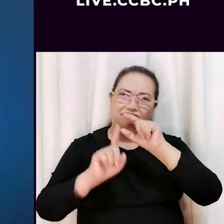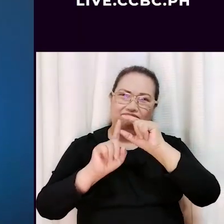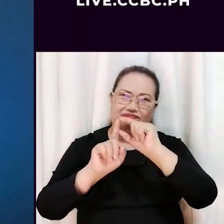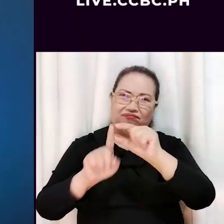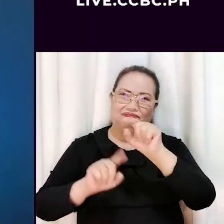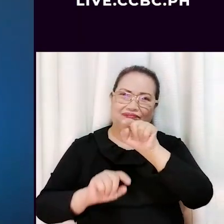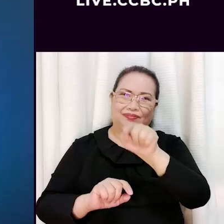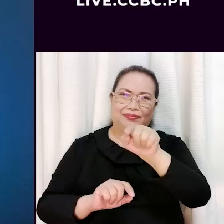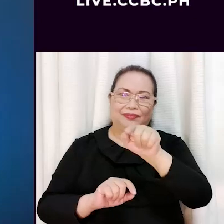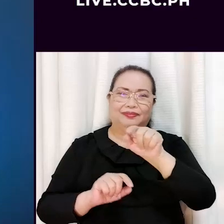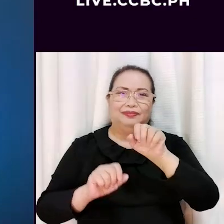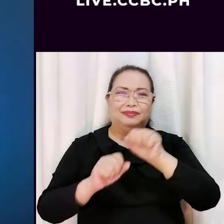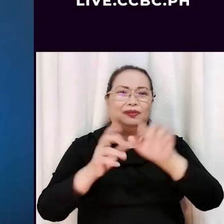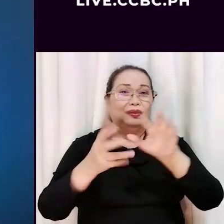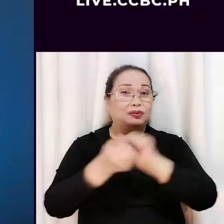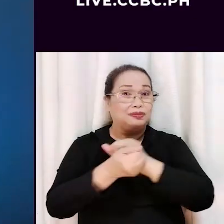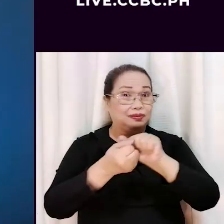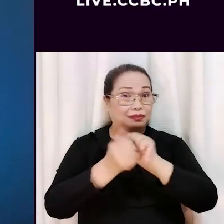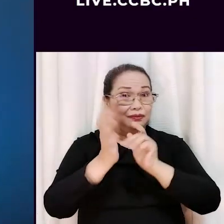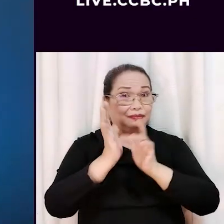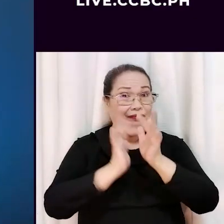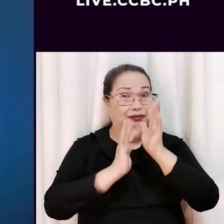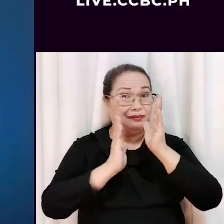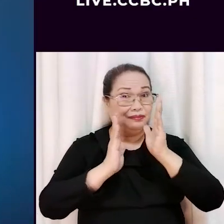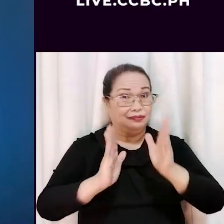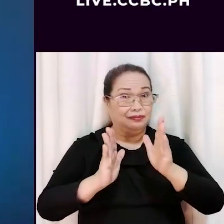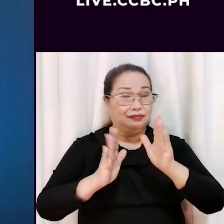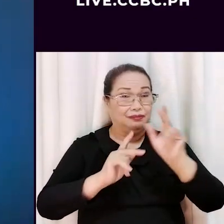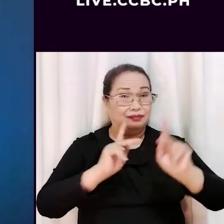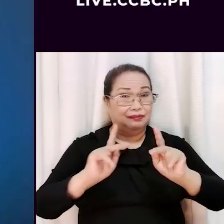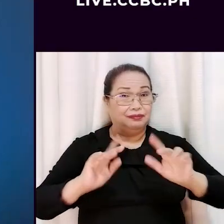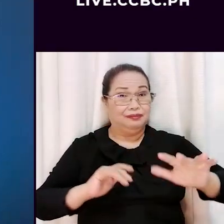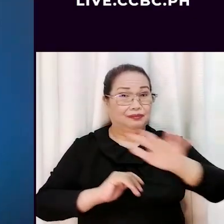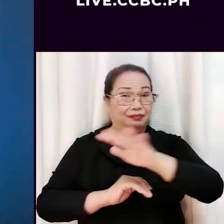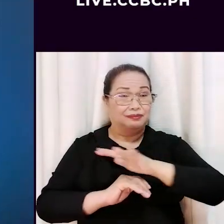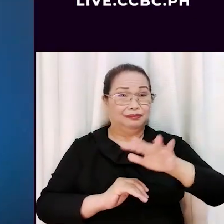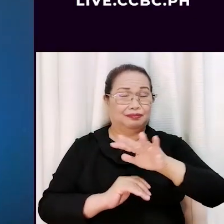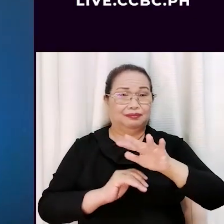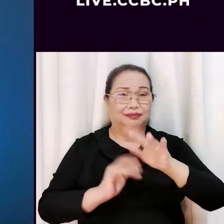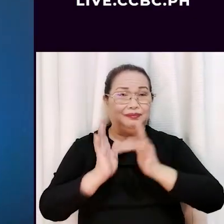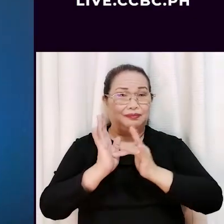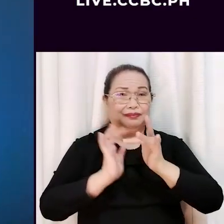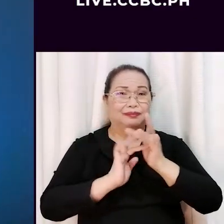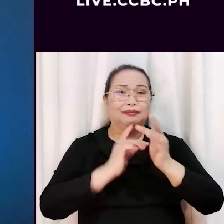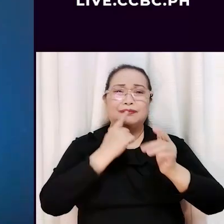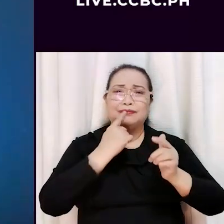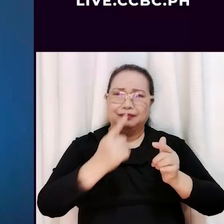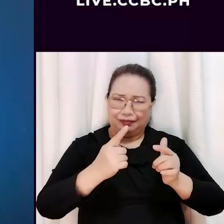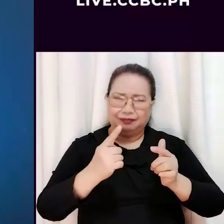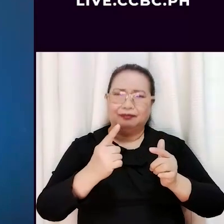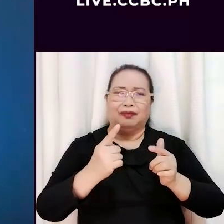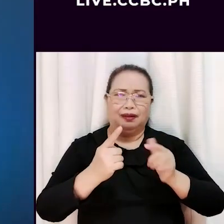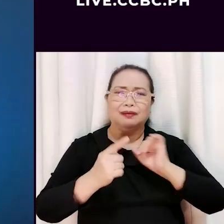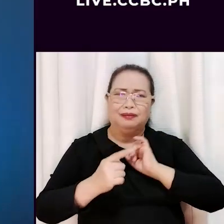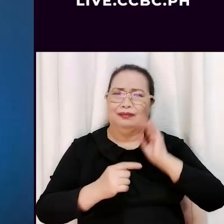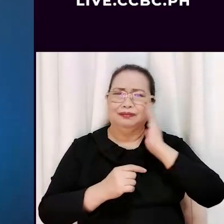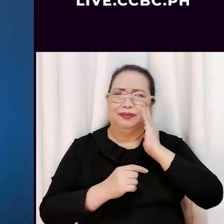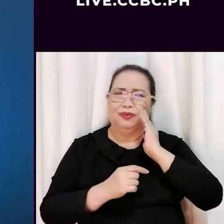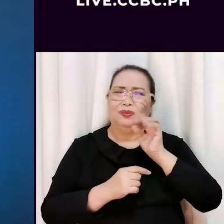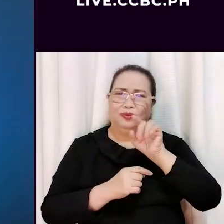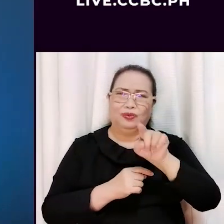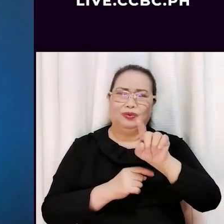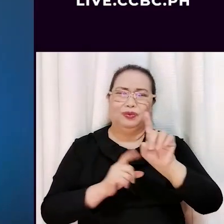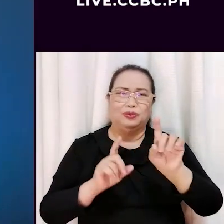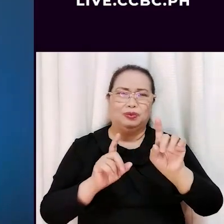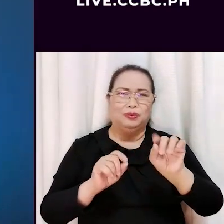Christianity. And so with Jesus saying, I know what you're doing, and I know